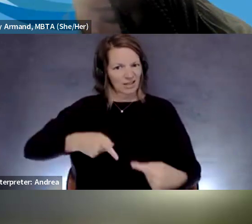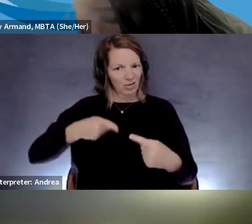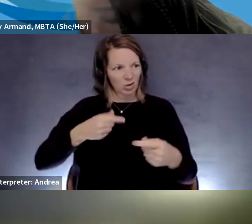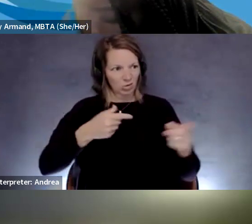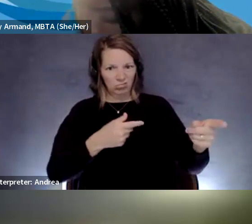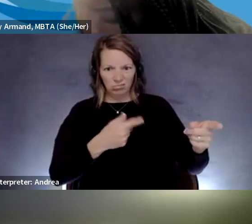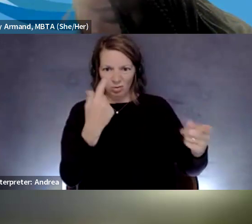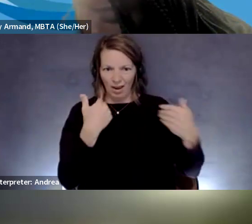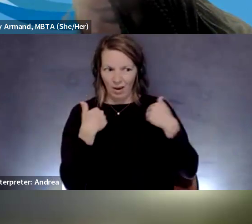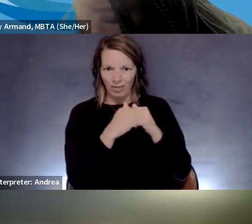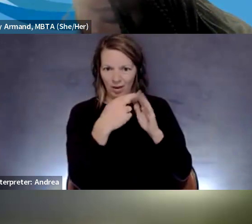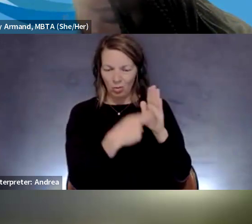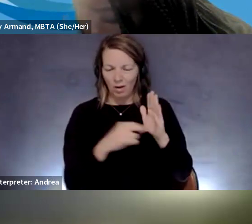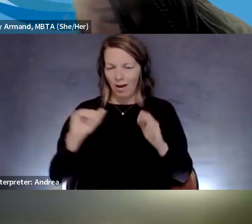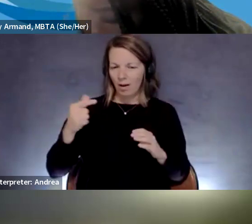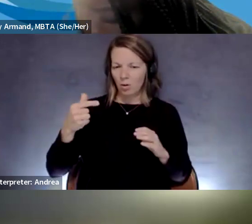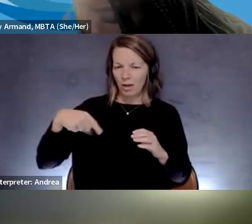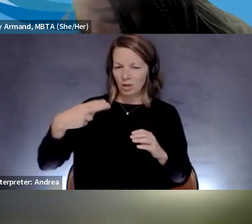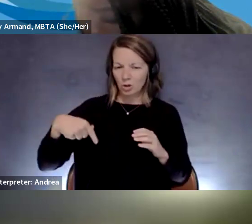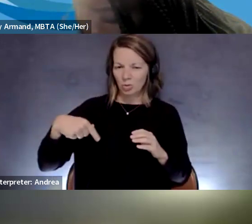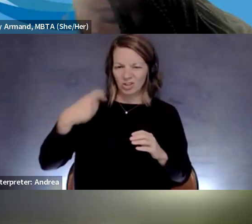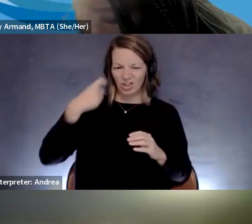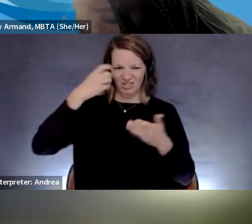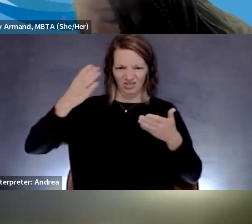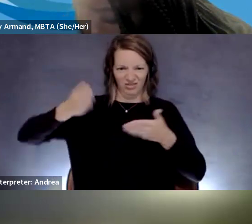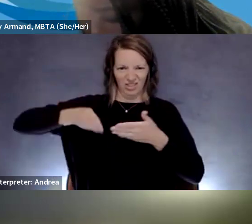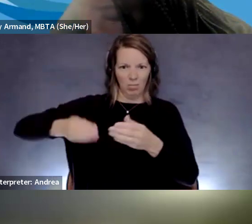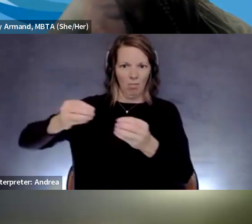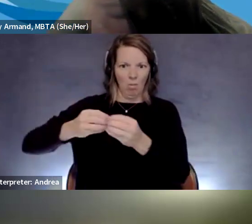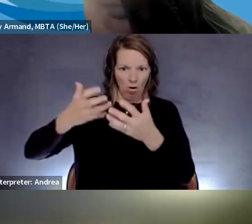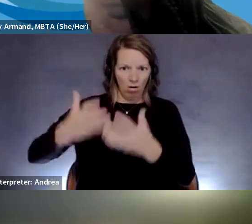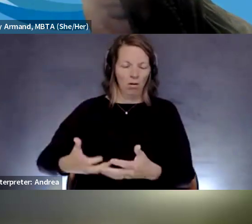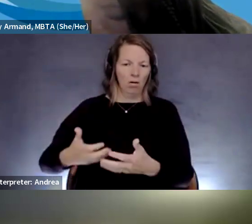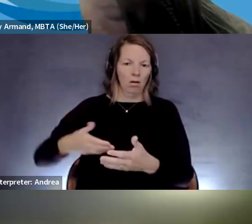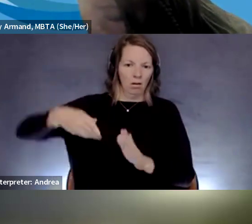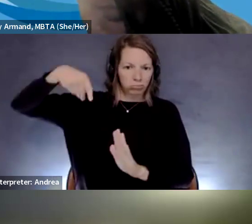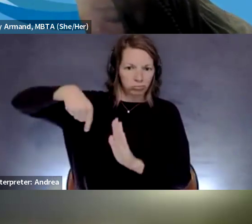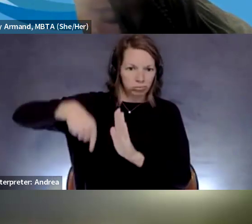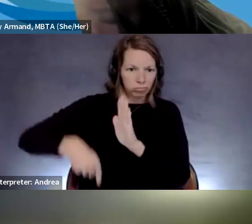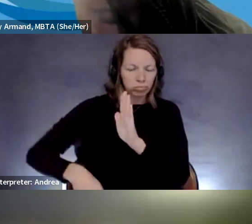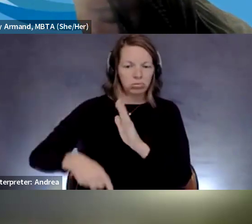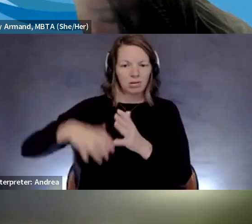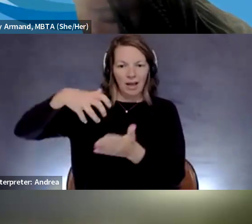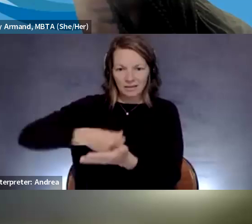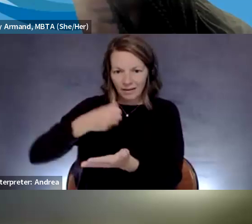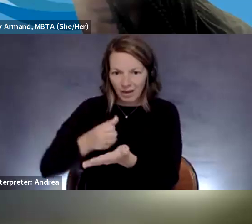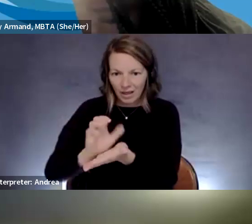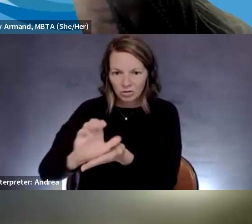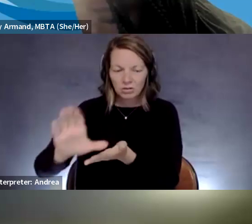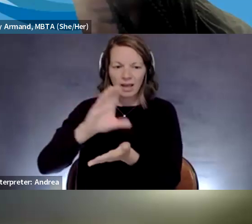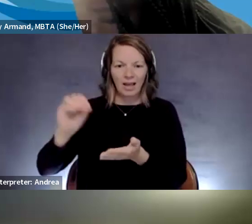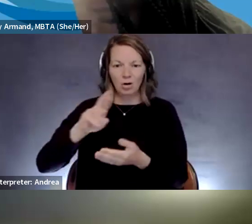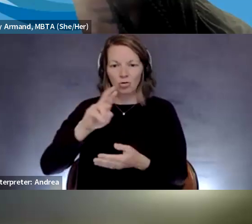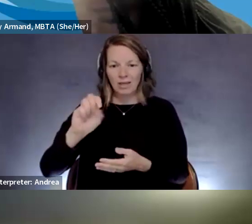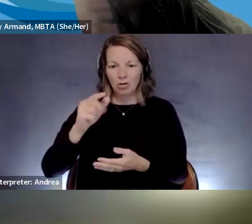ordinance. IQHQ has just completed much more extensive pile driving, excavation, and regrading